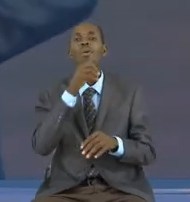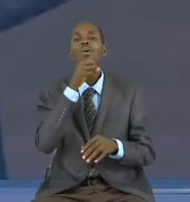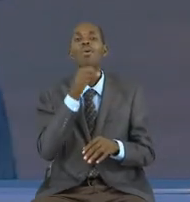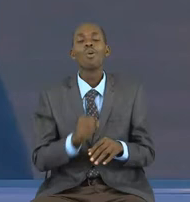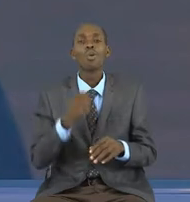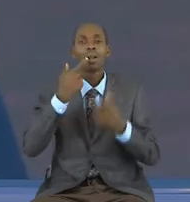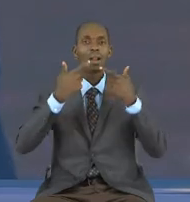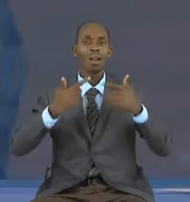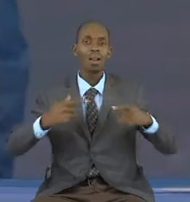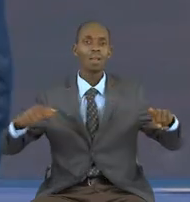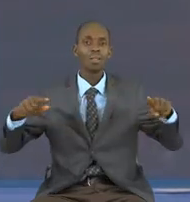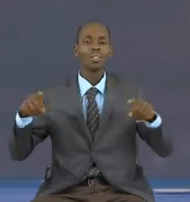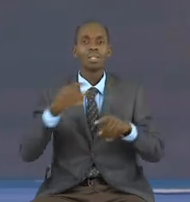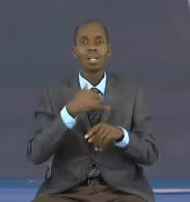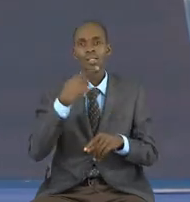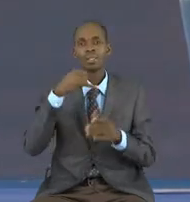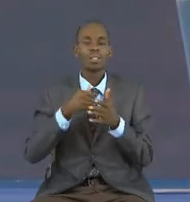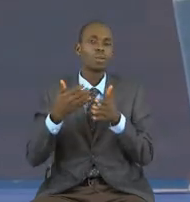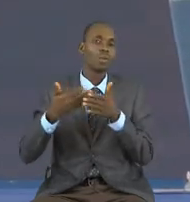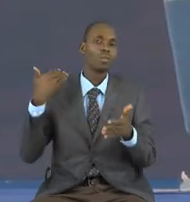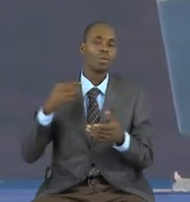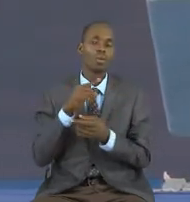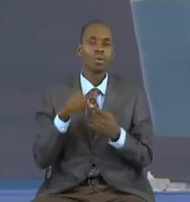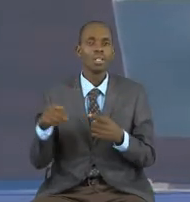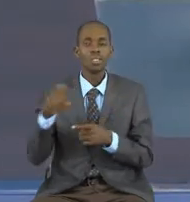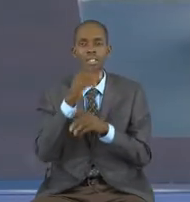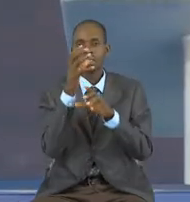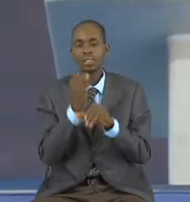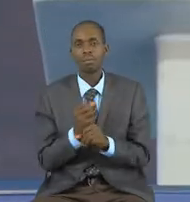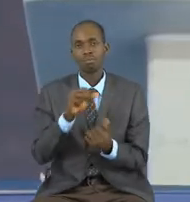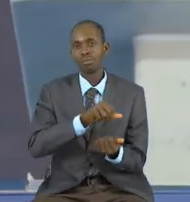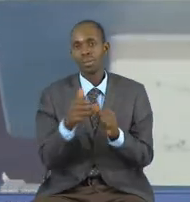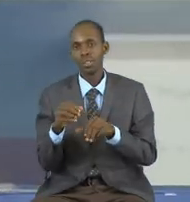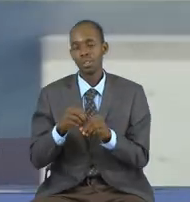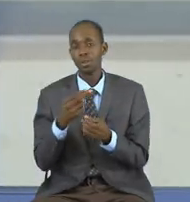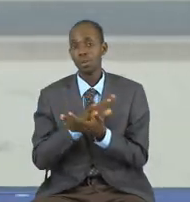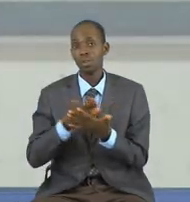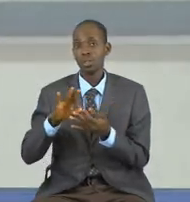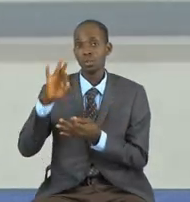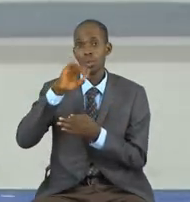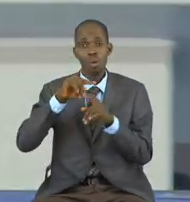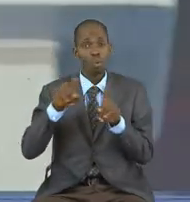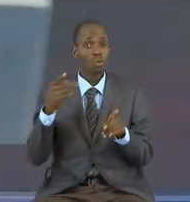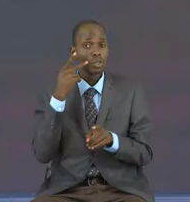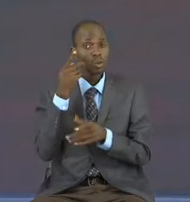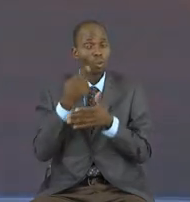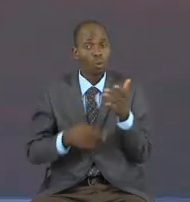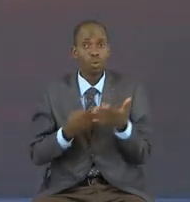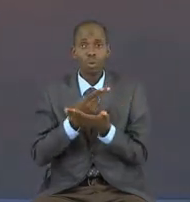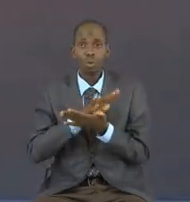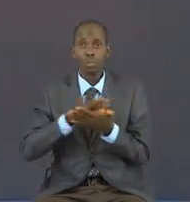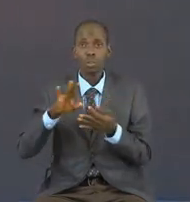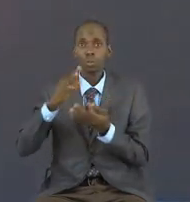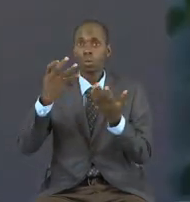before when they said they were baptized and filled with the Holy Ghost. But you know what the Holy Ghost wants to do is to get you